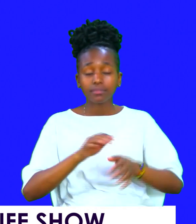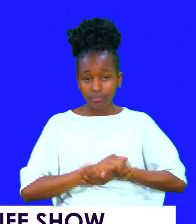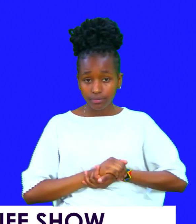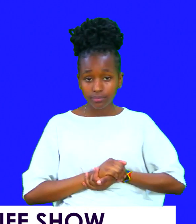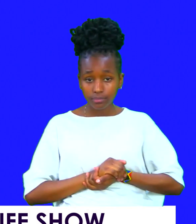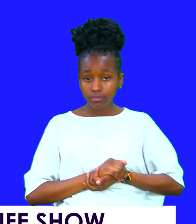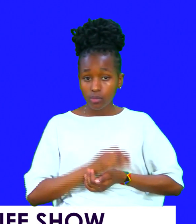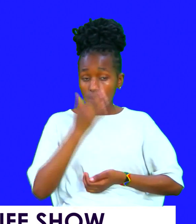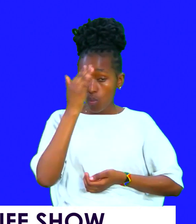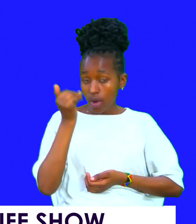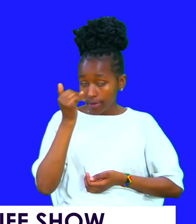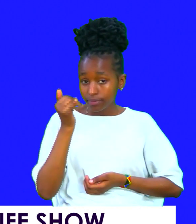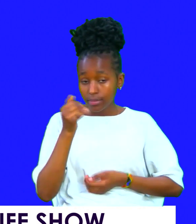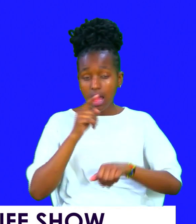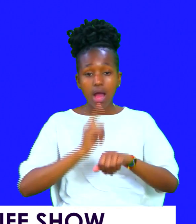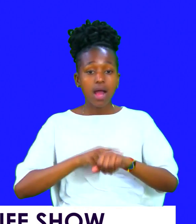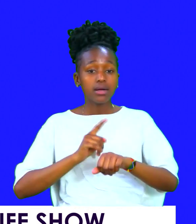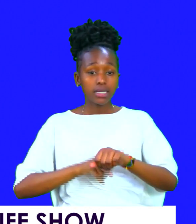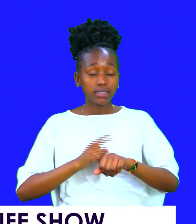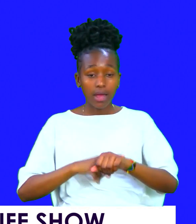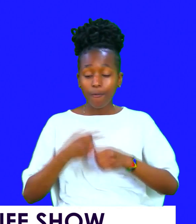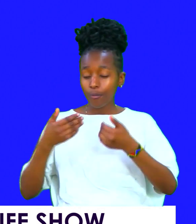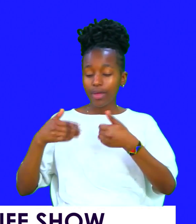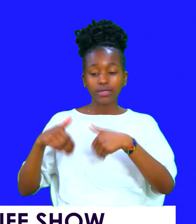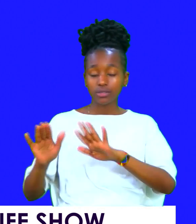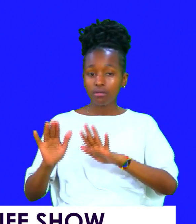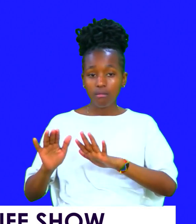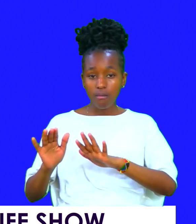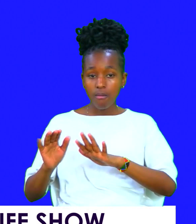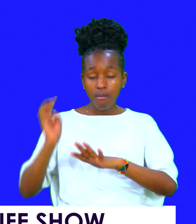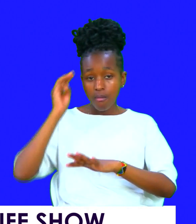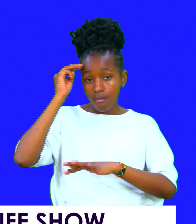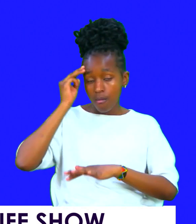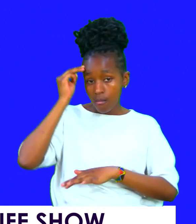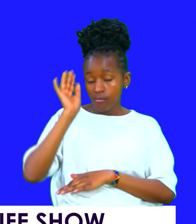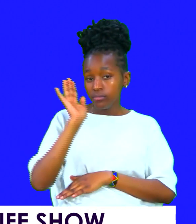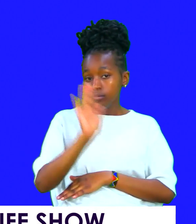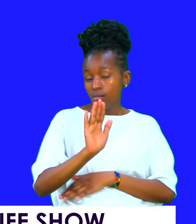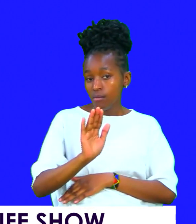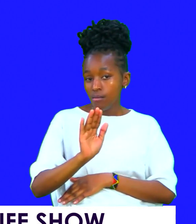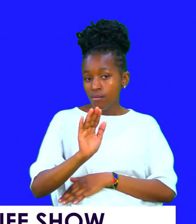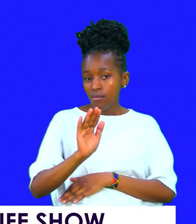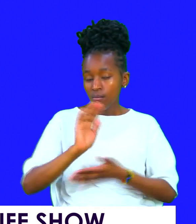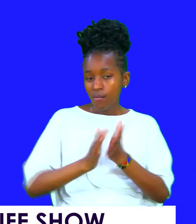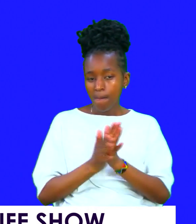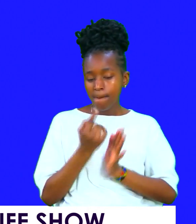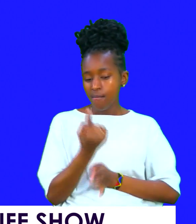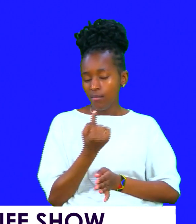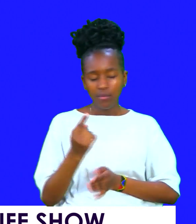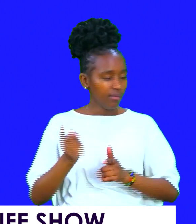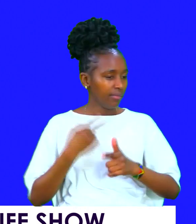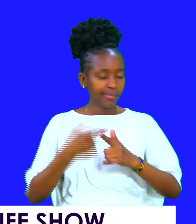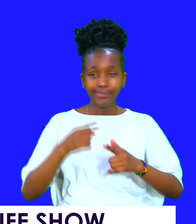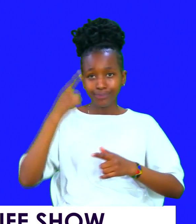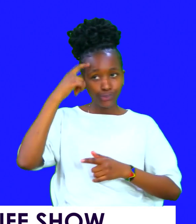Because once you leave your mind to itself, it is drifted